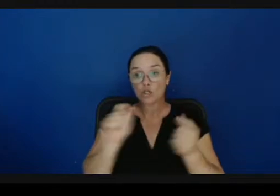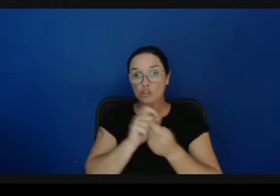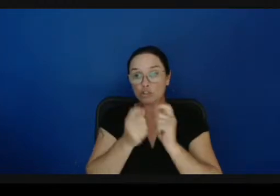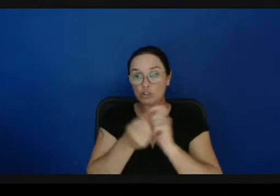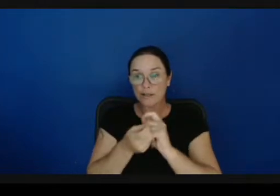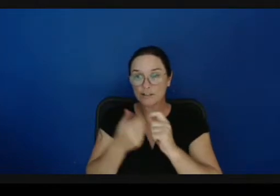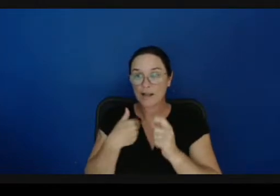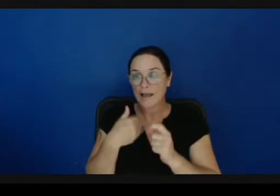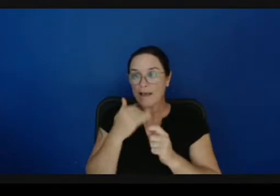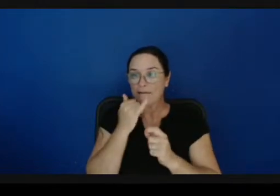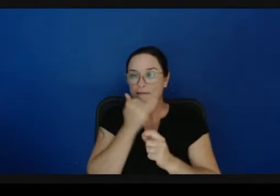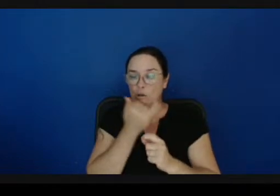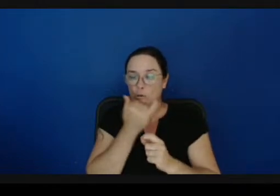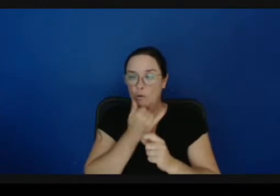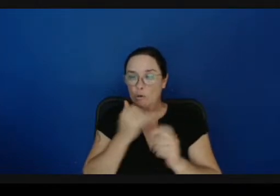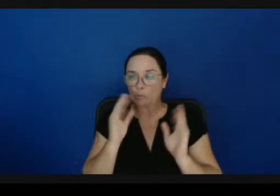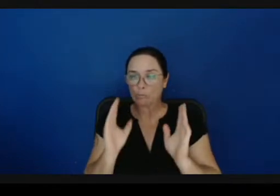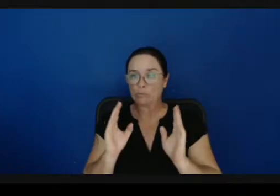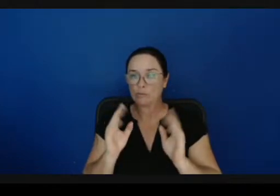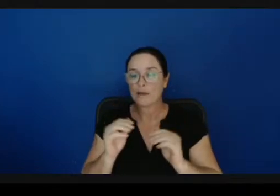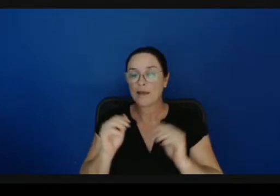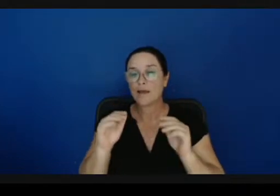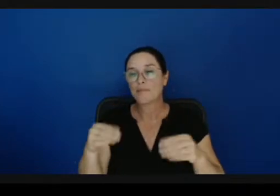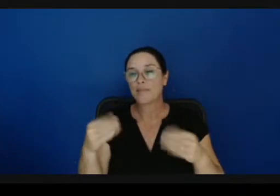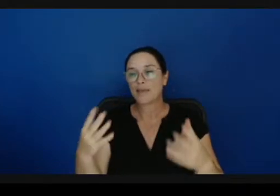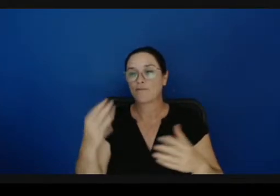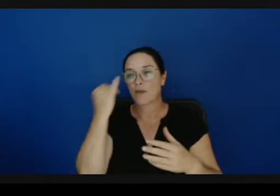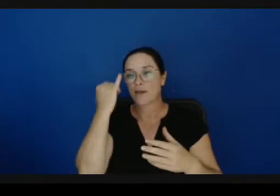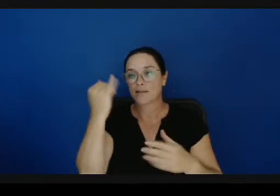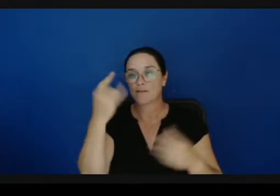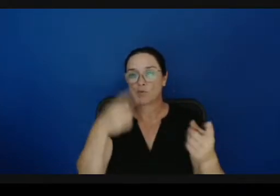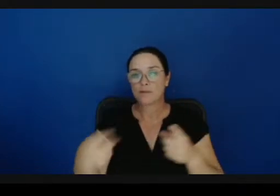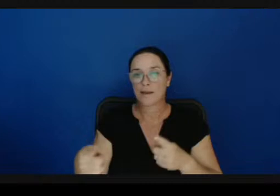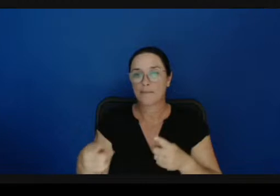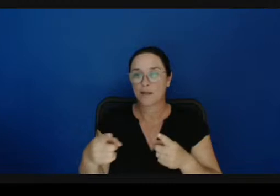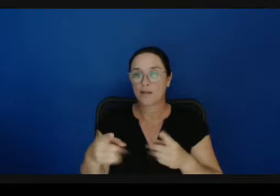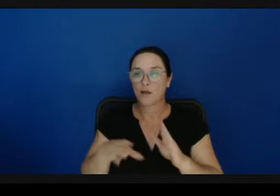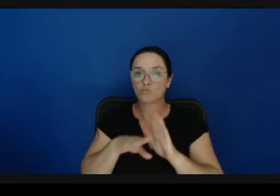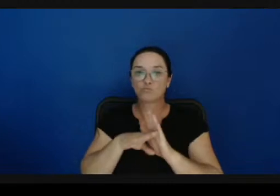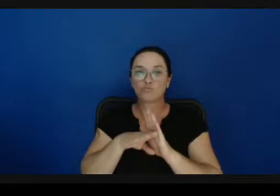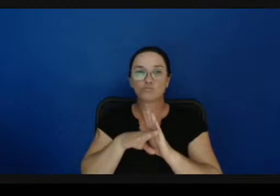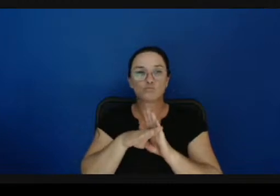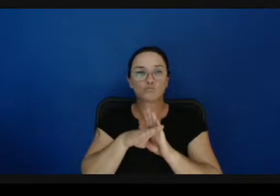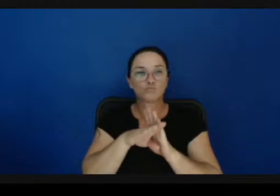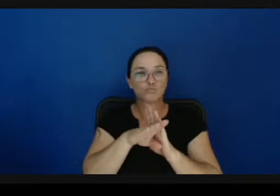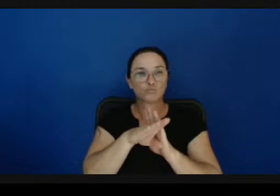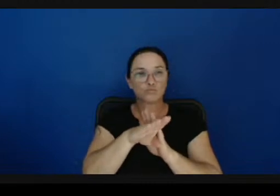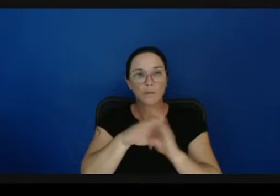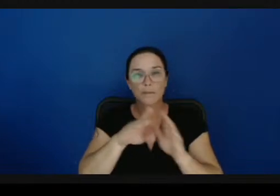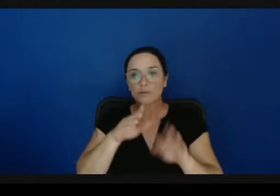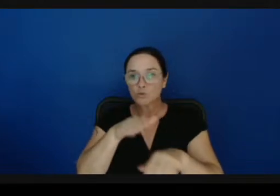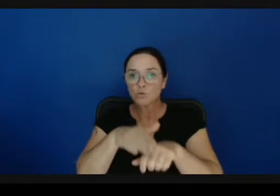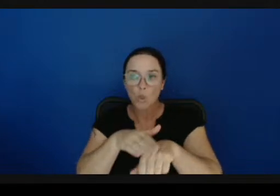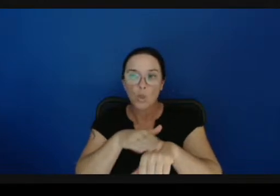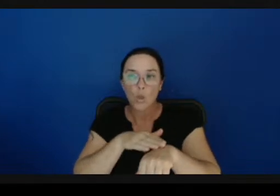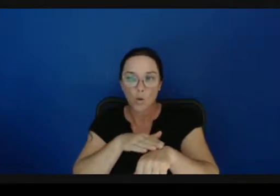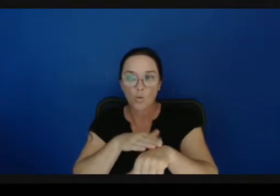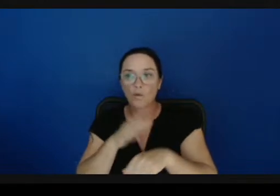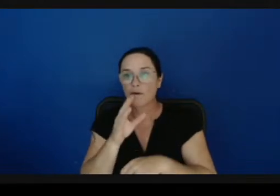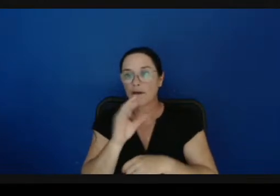error, but they give you the idea of what's going on, that it is rising, but it's rising at a fairly slow rate. And it's doing it at